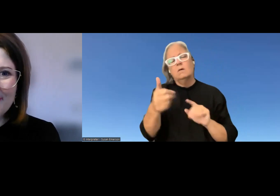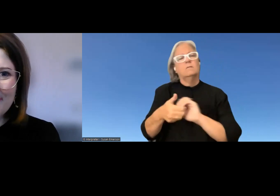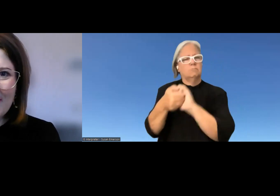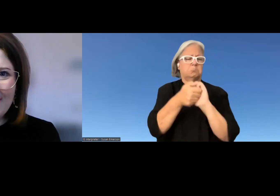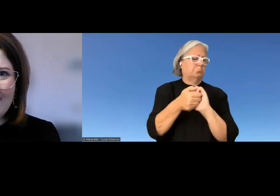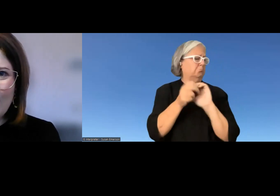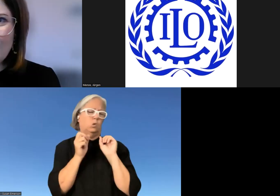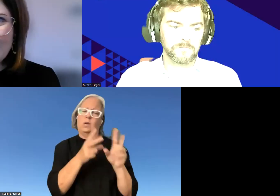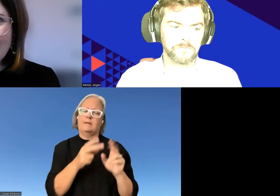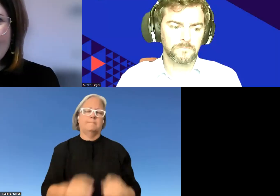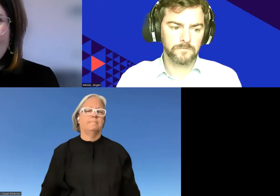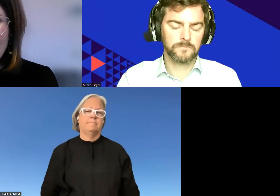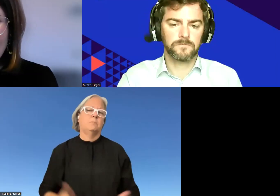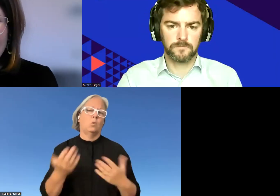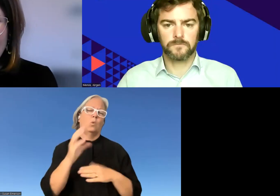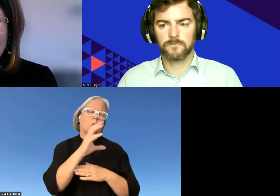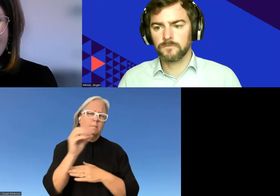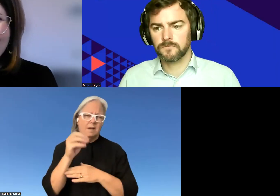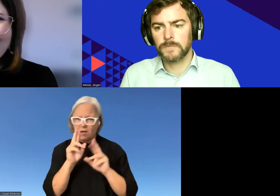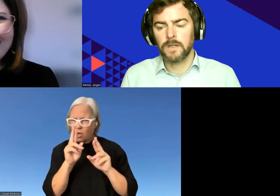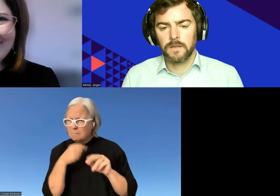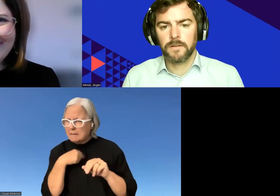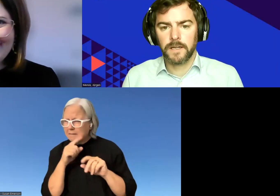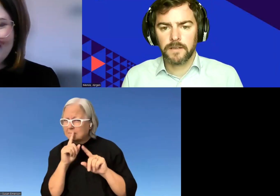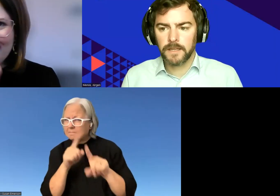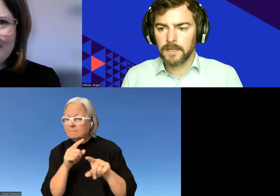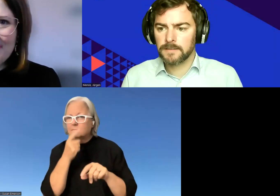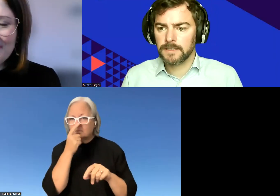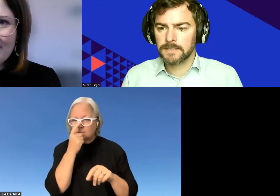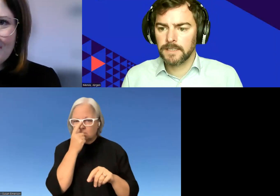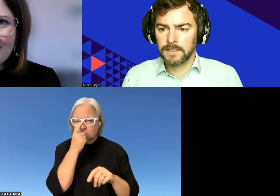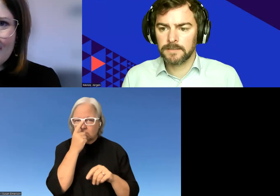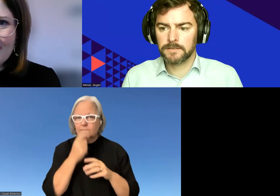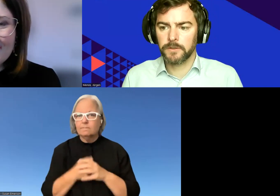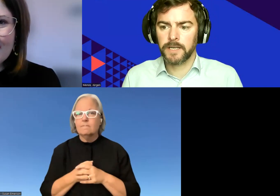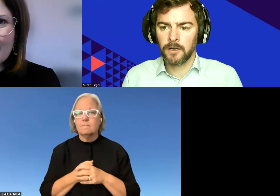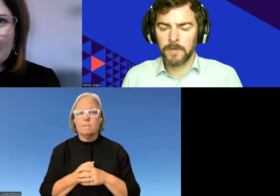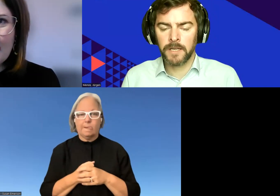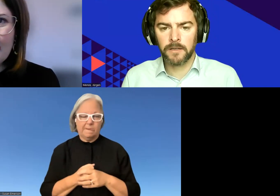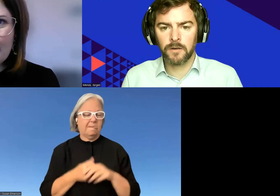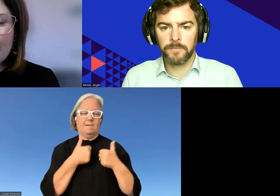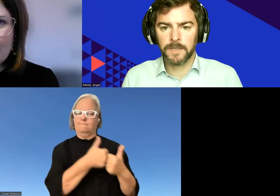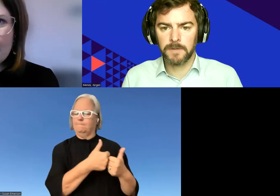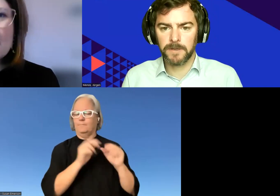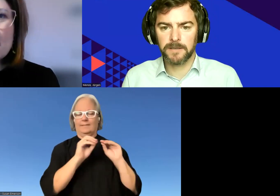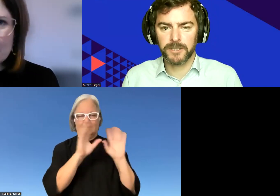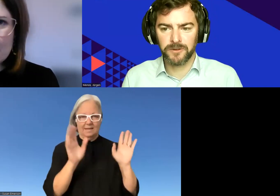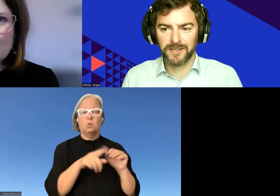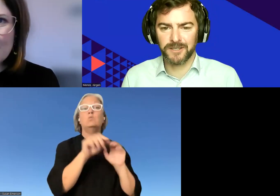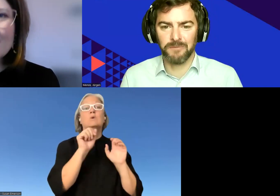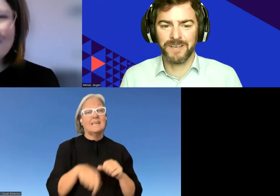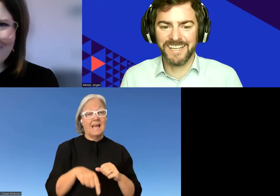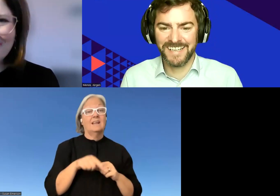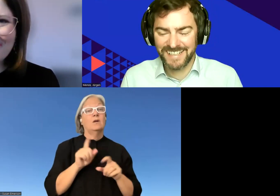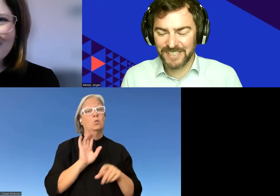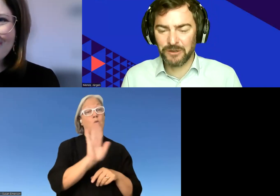company. I hope this answers your question. Thanks. I think that's clear. So you can nominate a company, but please make sure